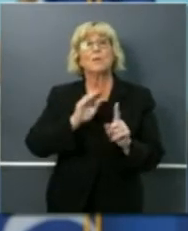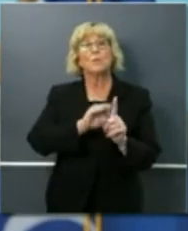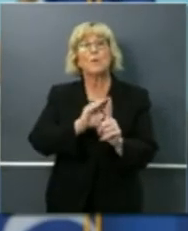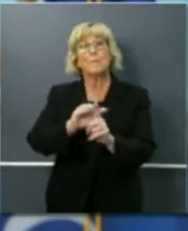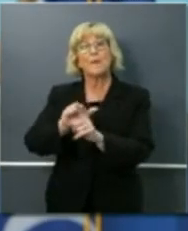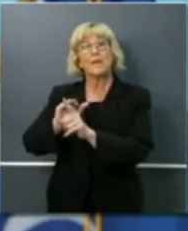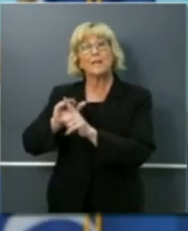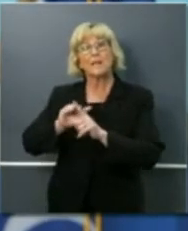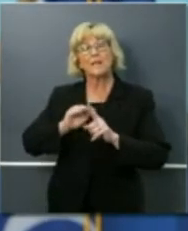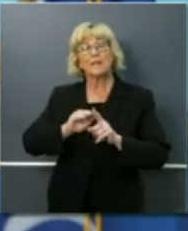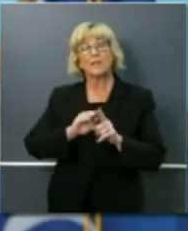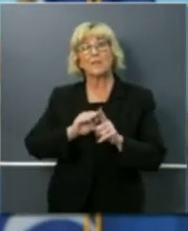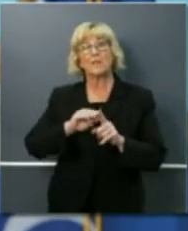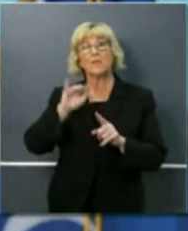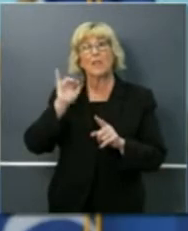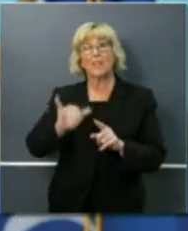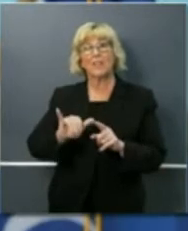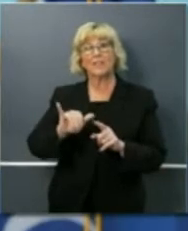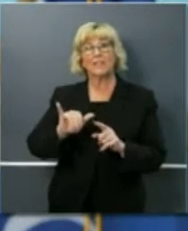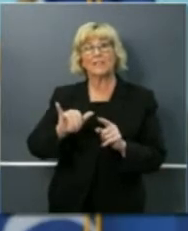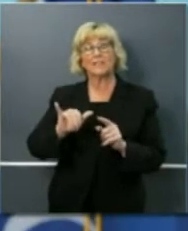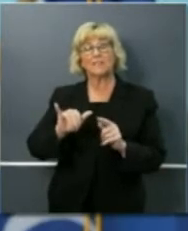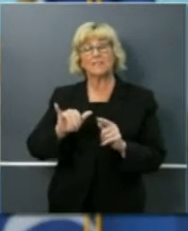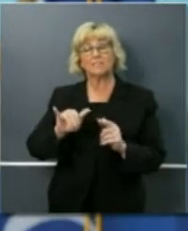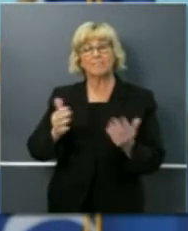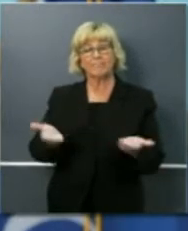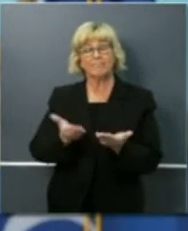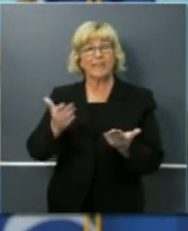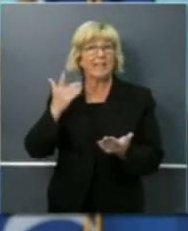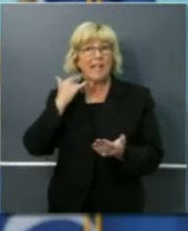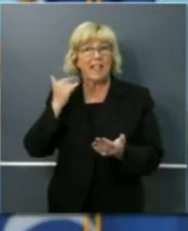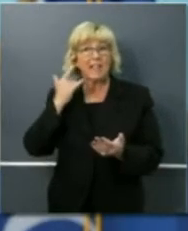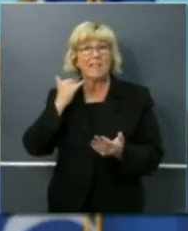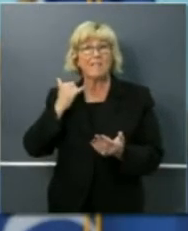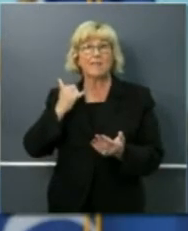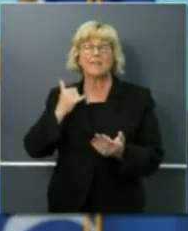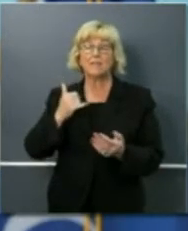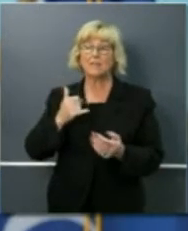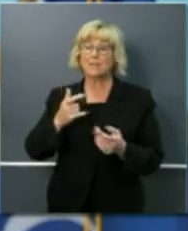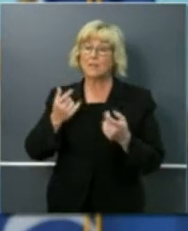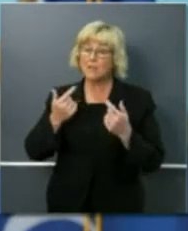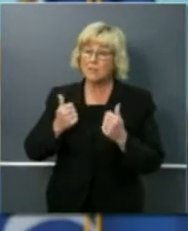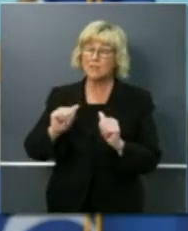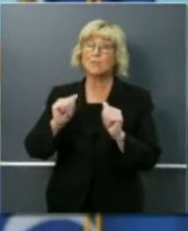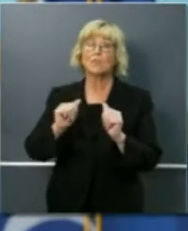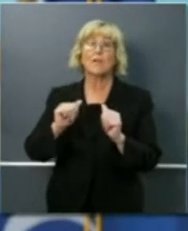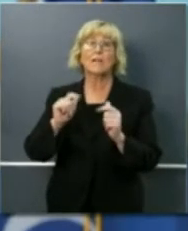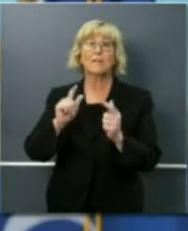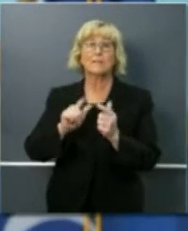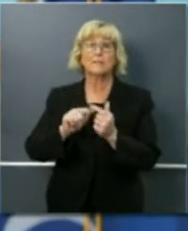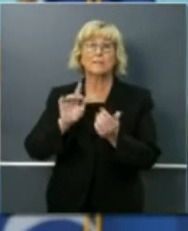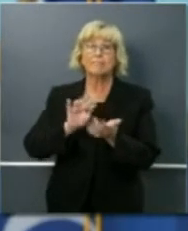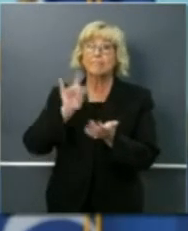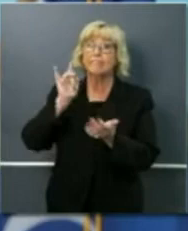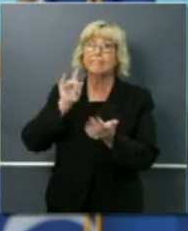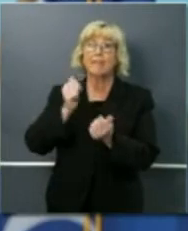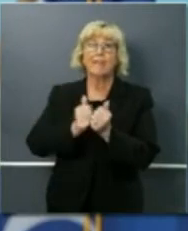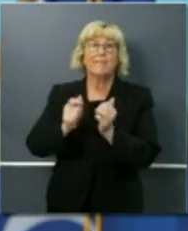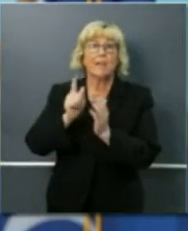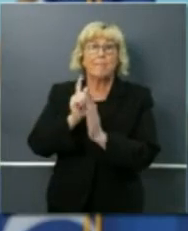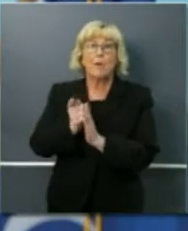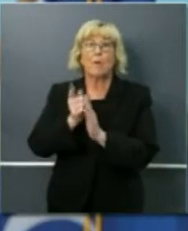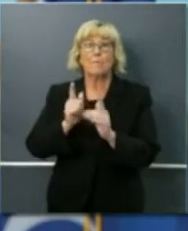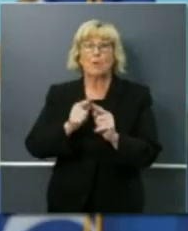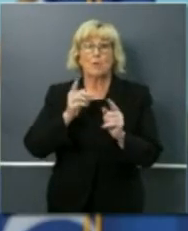everybody that this state continues to take advantage of every hour of every day, every moment, to make sure